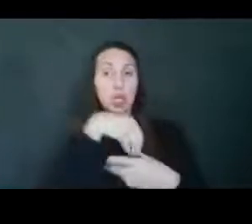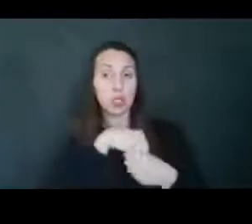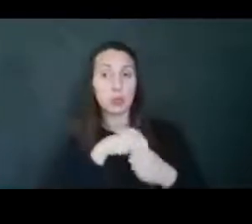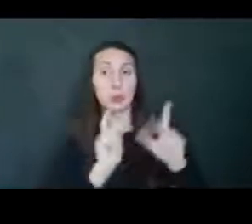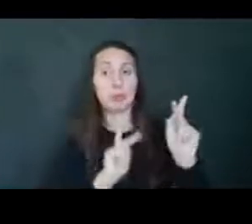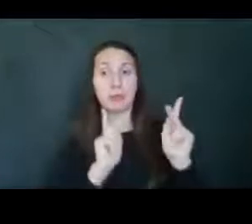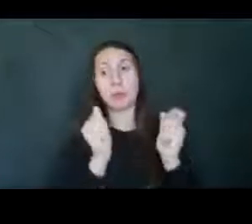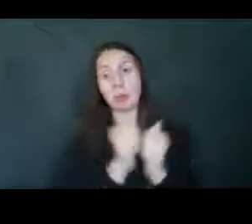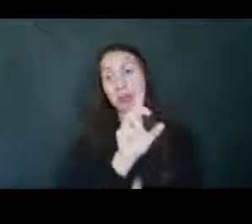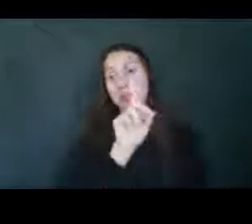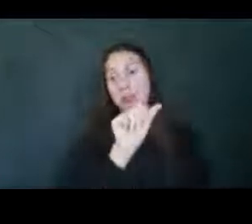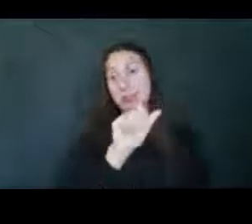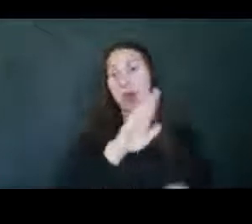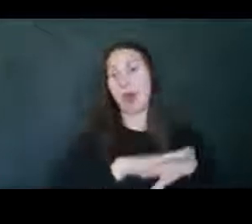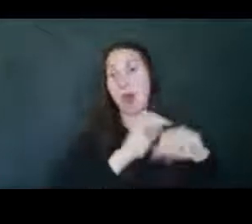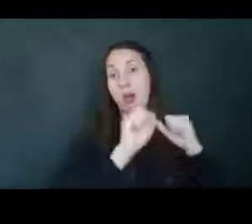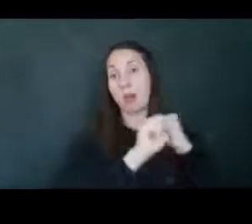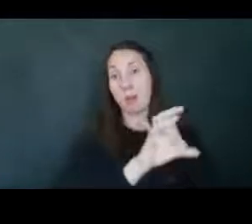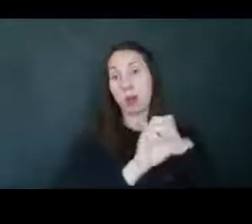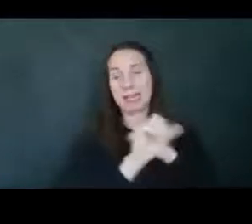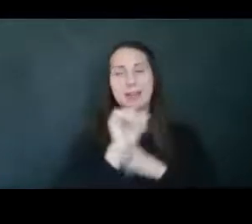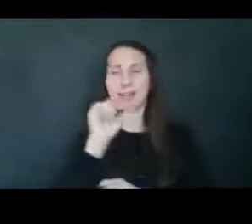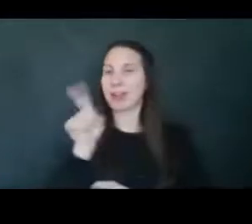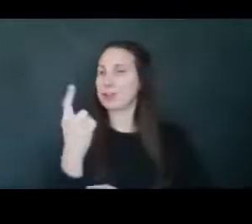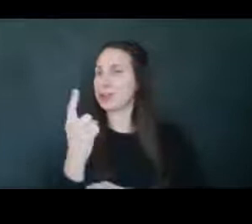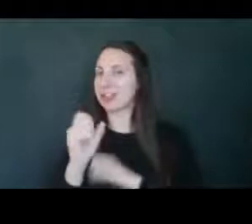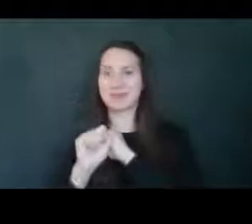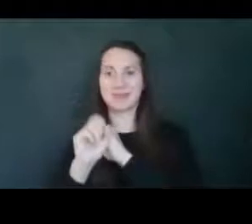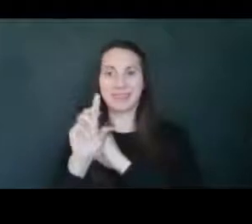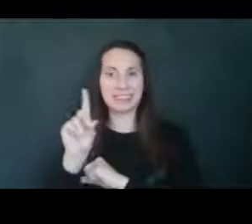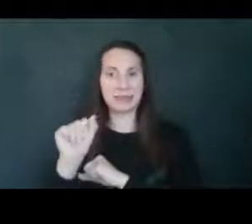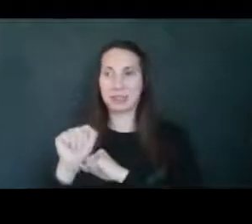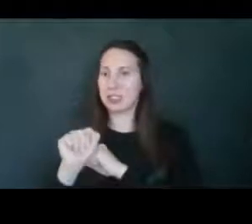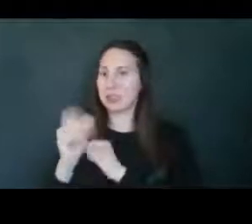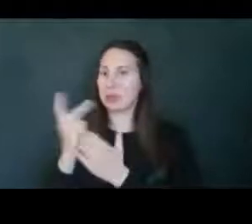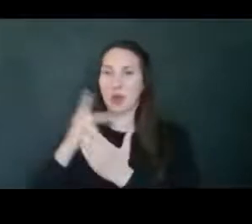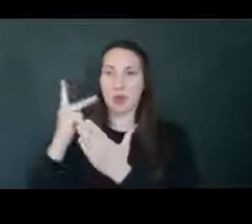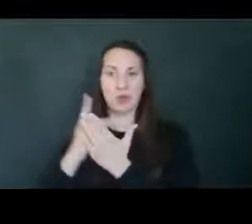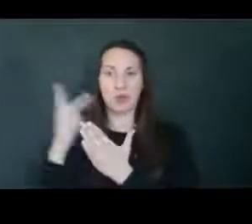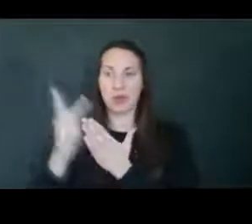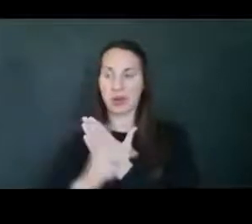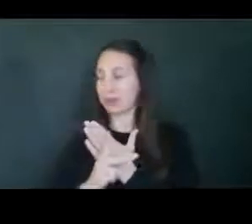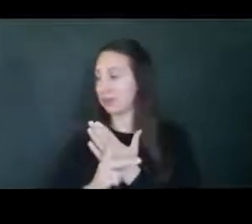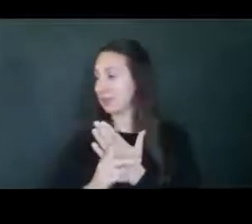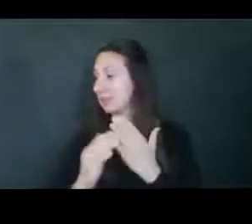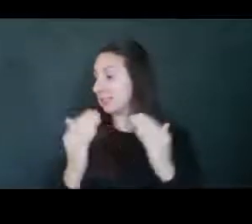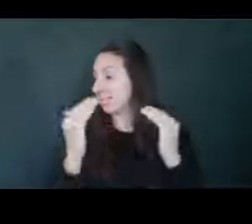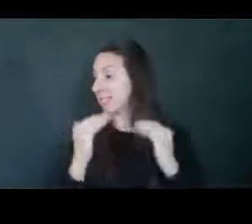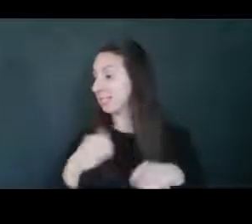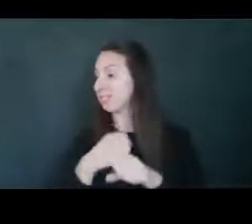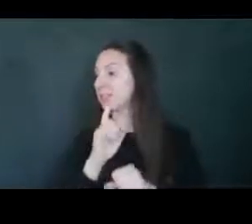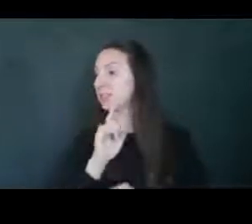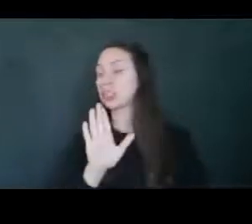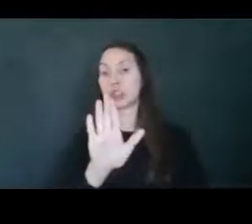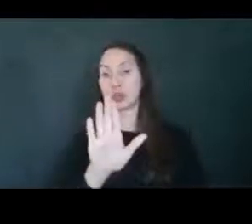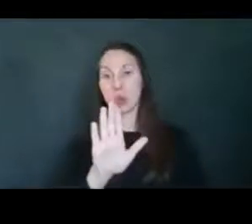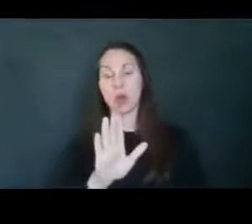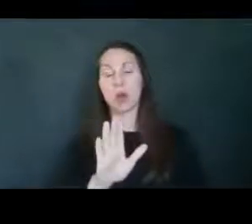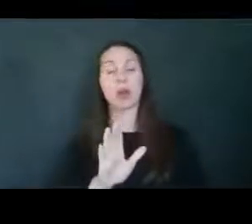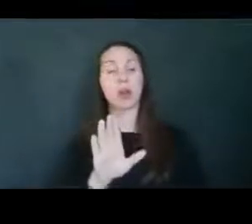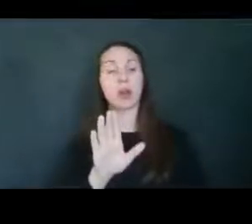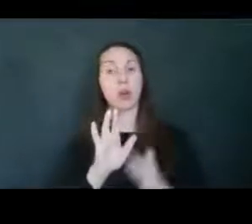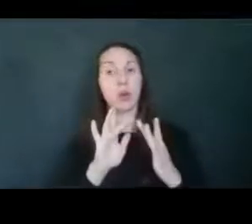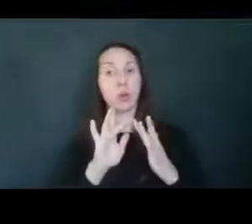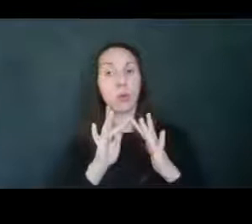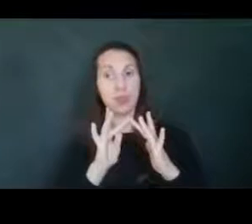and not just for disability programs. Ensuring that your website is accessible. Again, Respectability does a